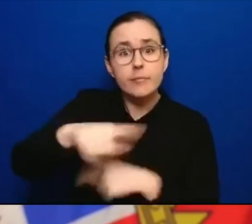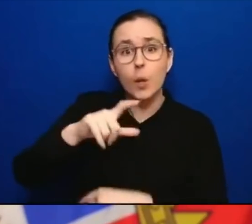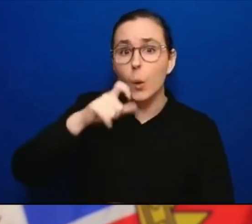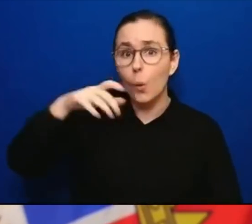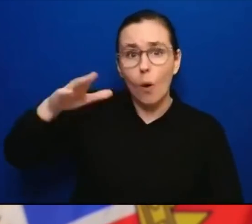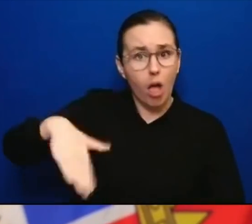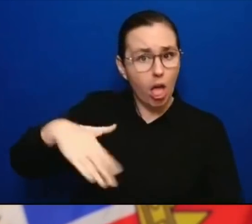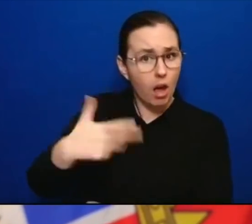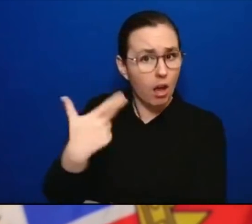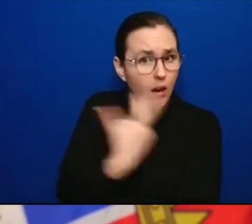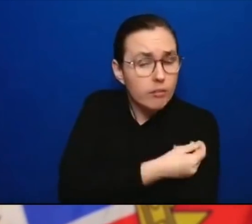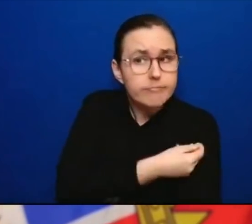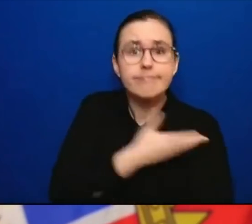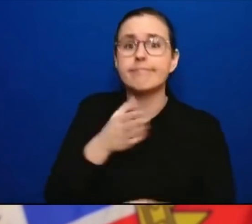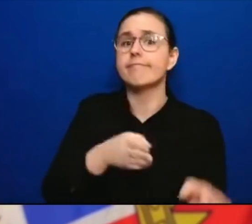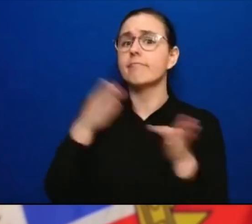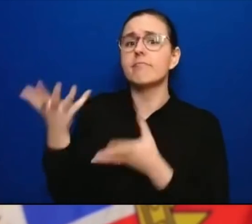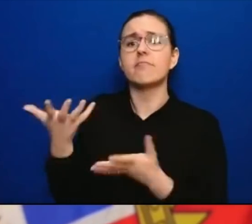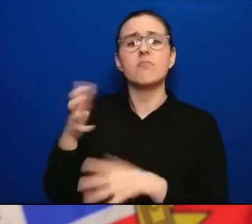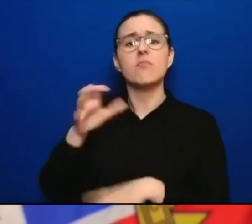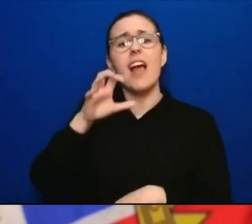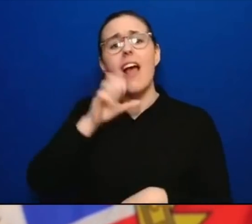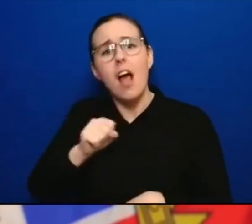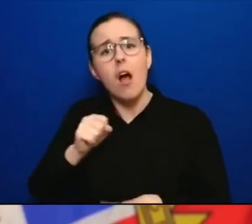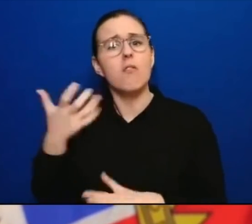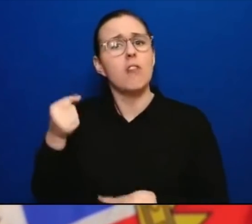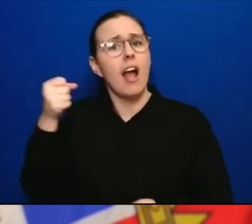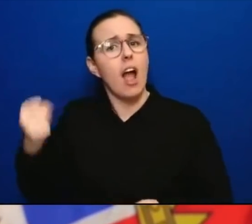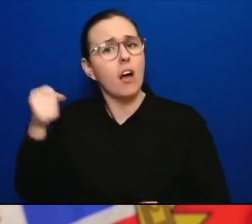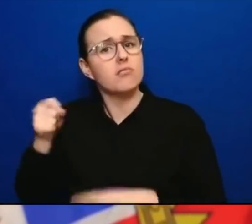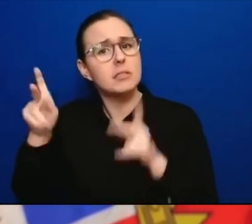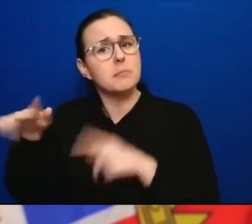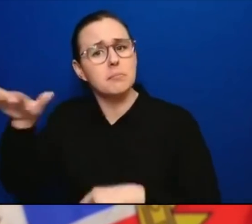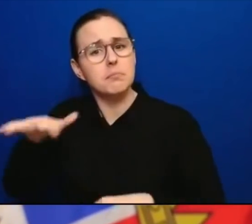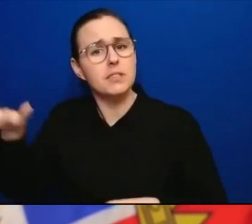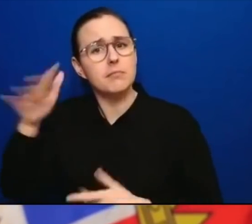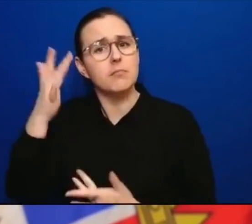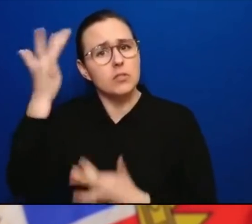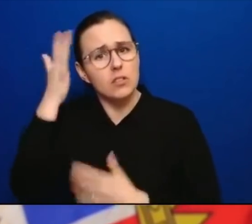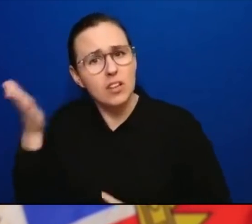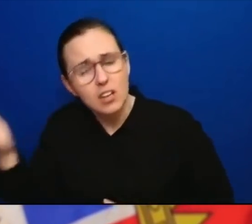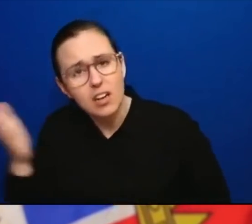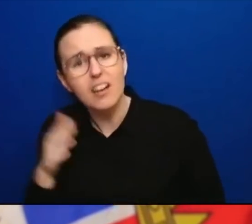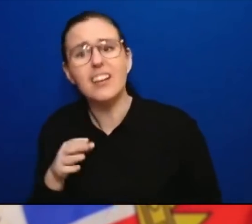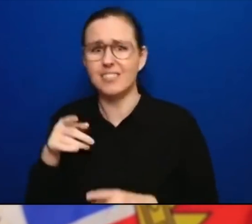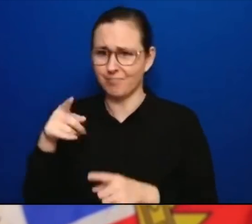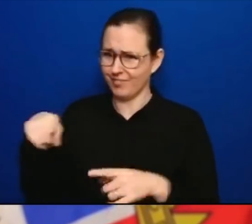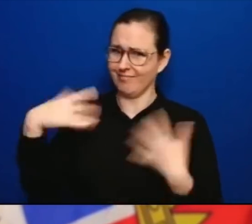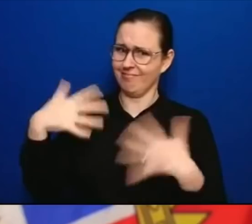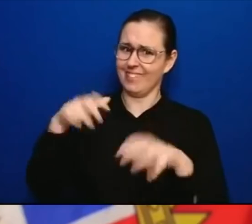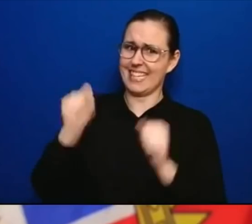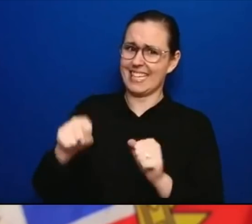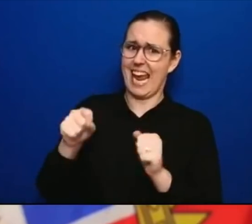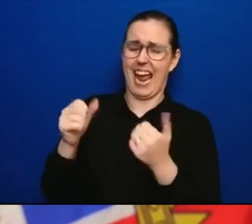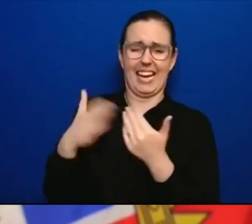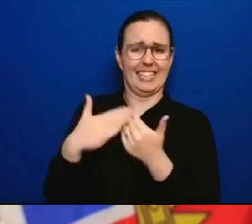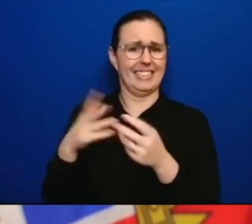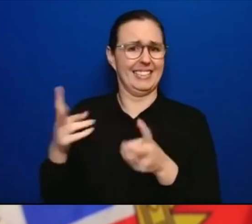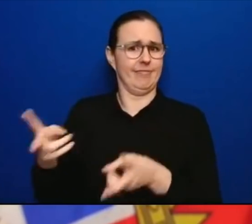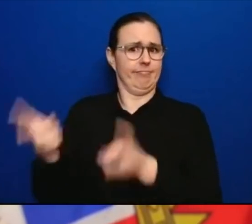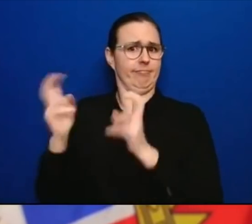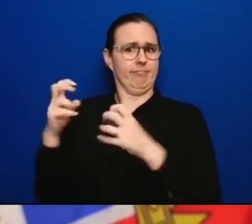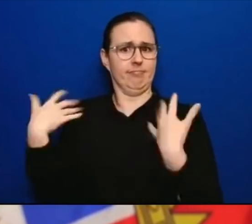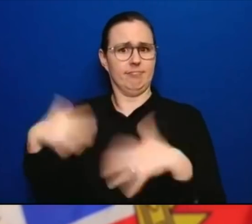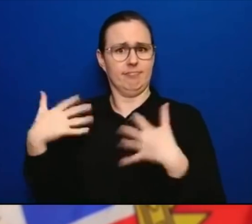our elders and seniors, continue to be overly represented in severe illness and deaths. We are not in the